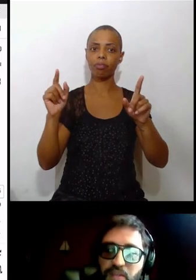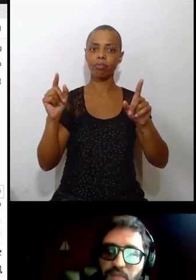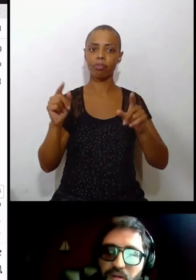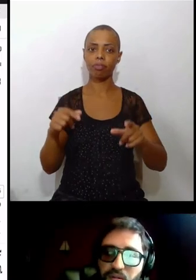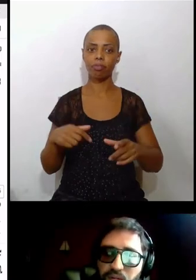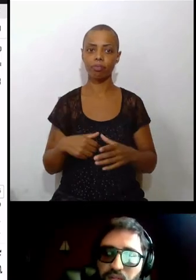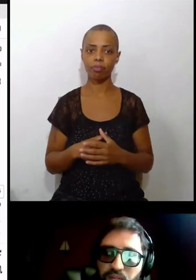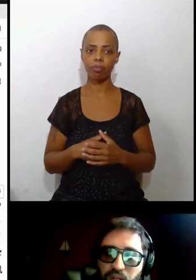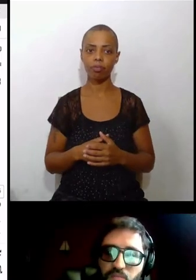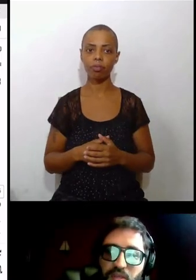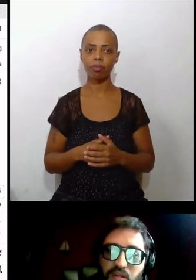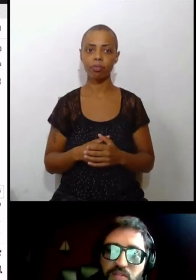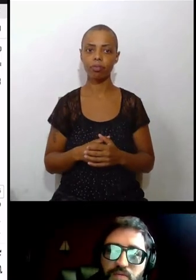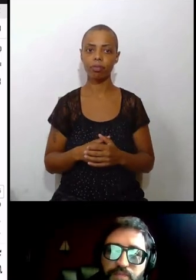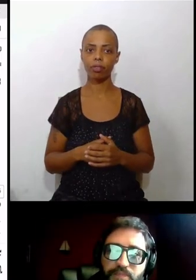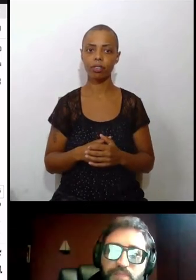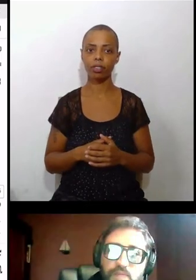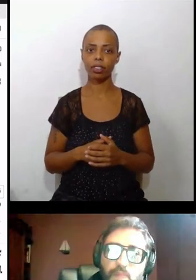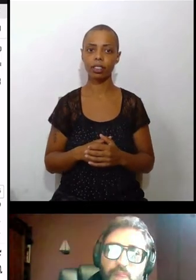odd